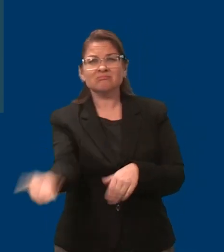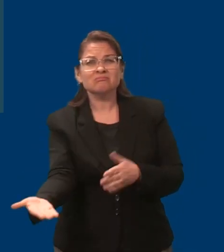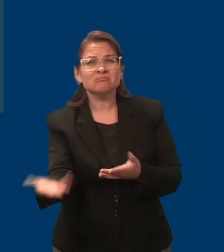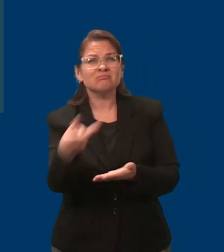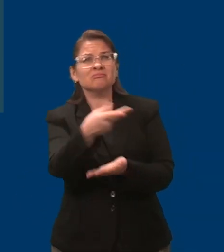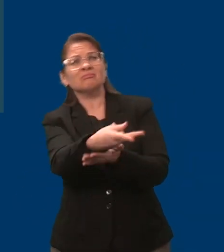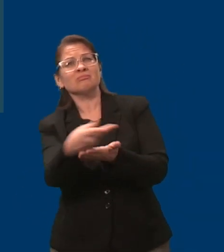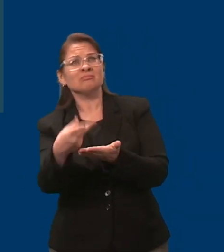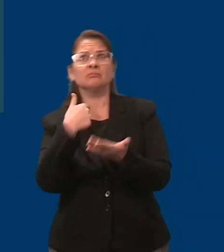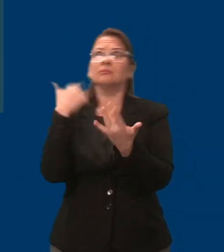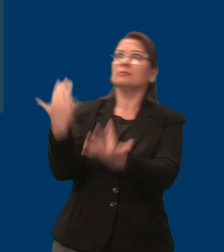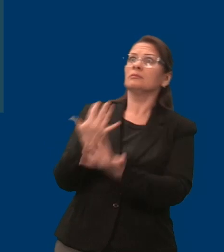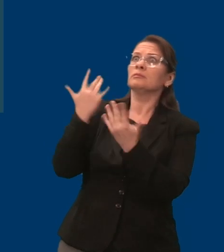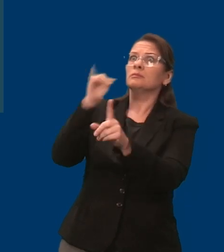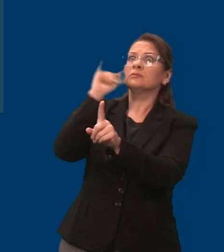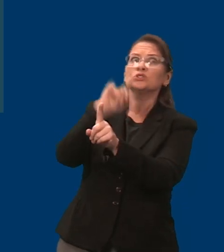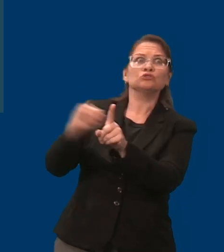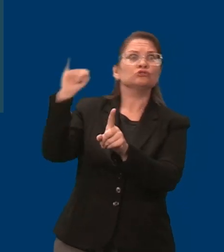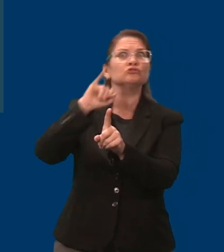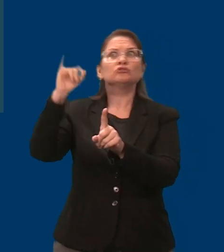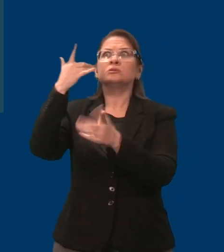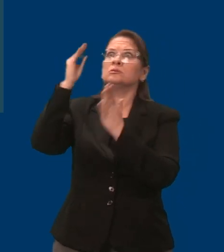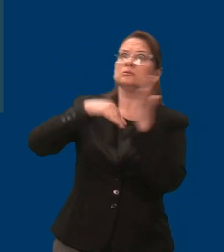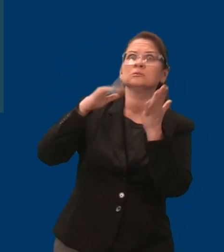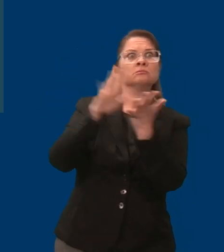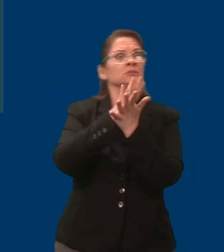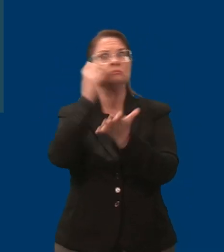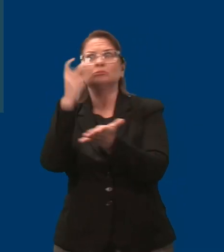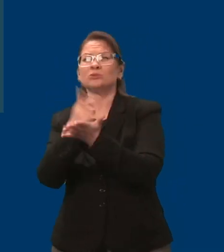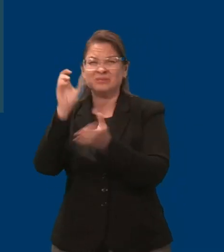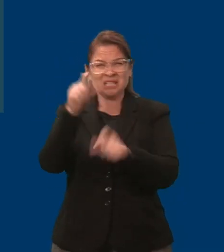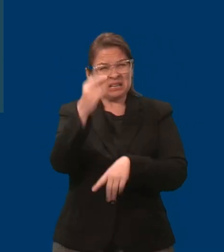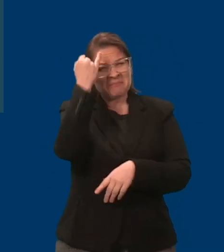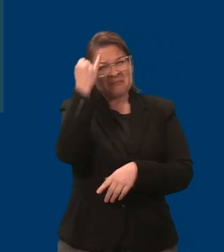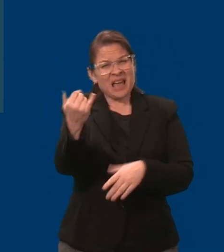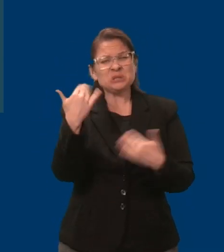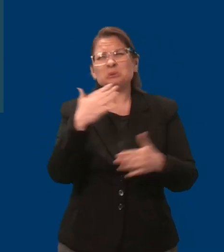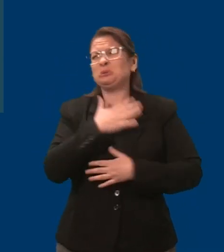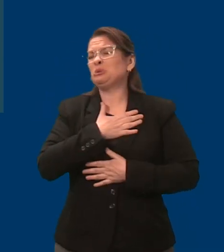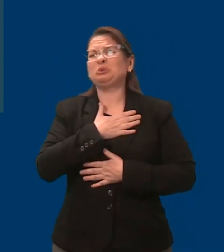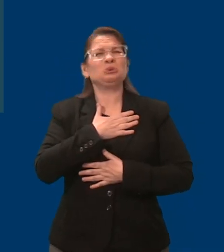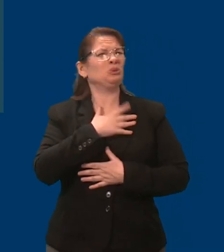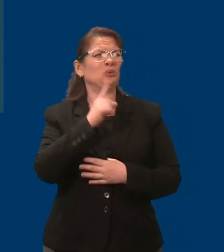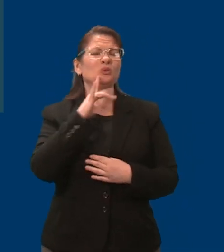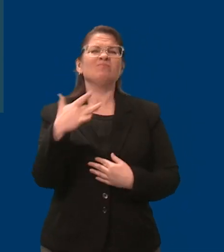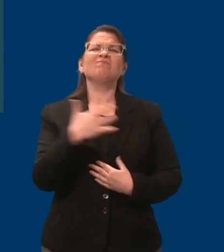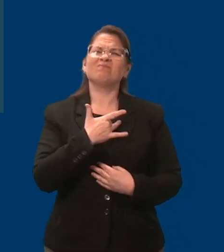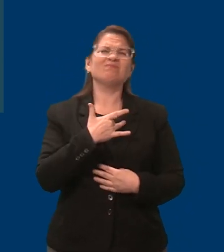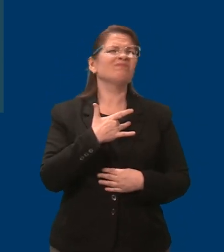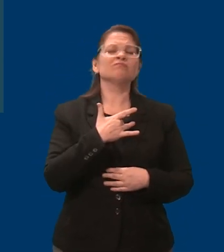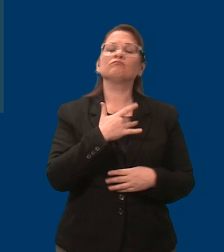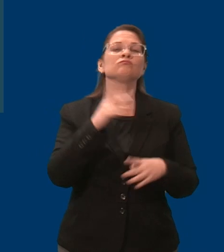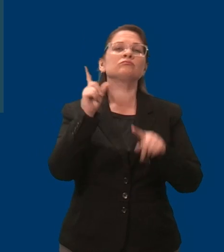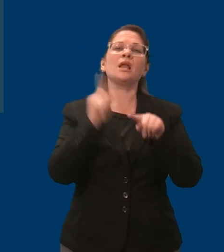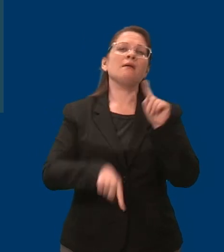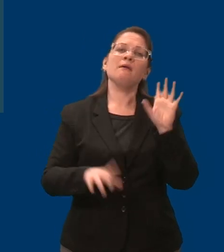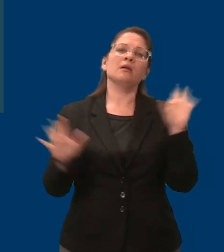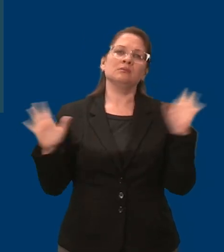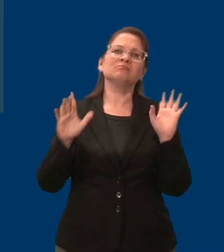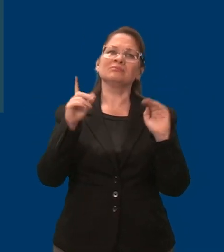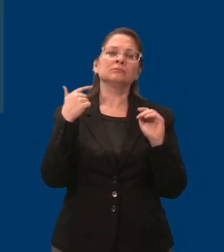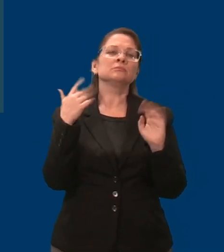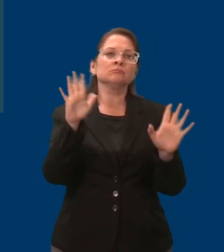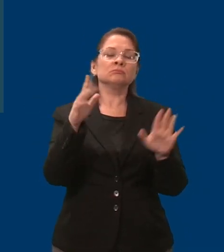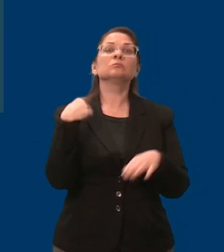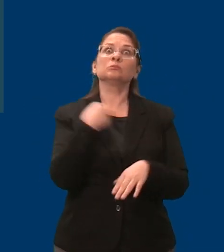paper recommended by another doctor to see a specialty doctor. Can you? We were lucky because our child was